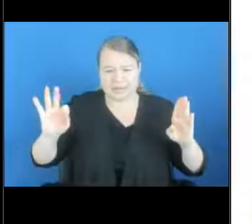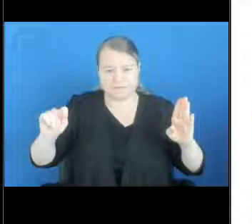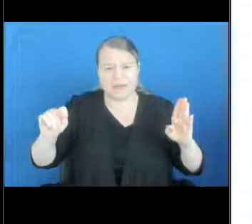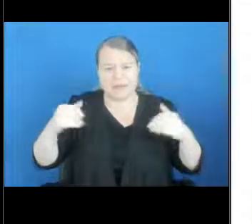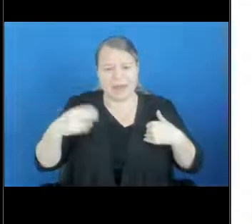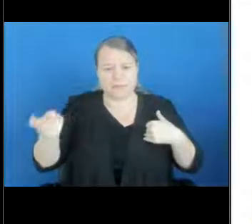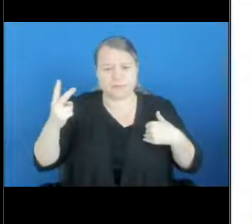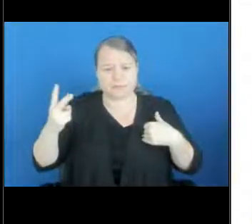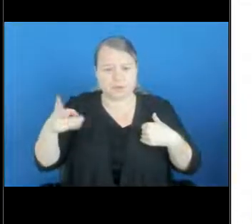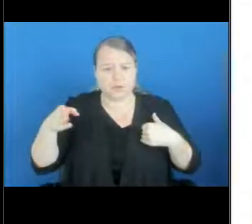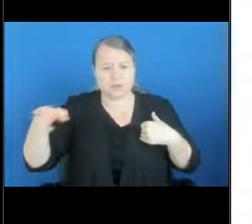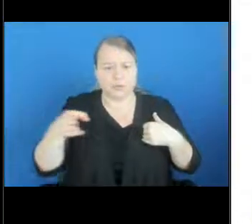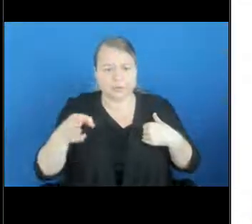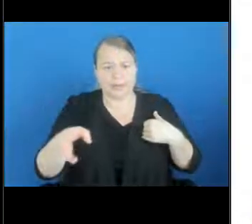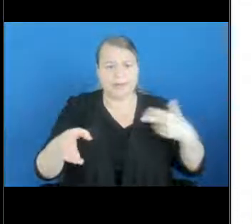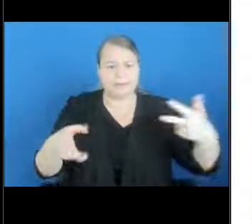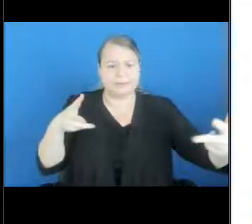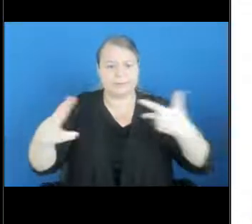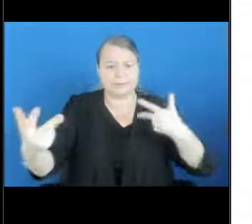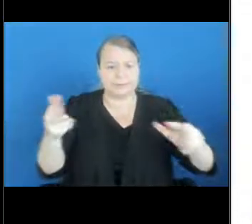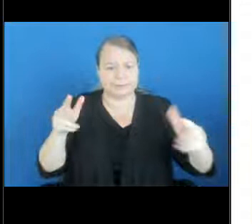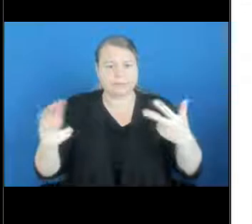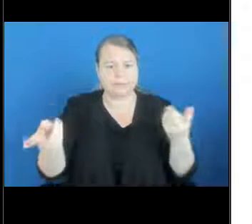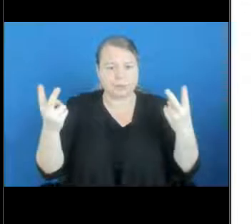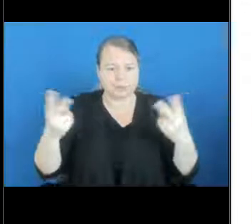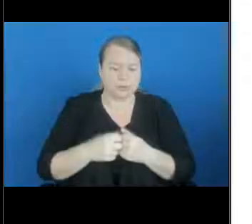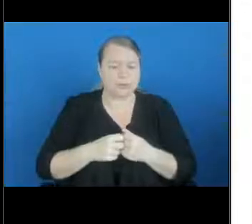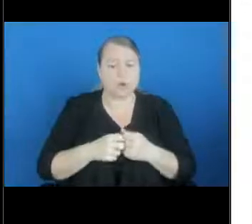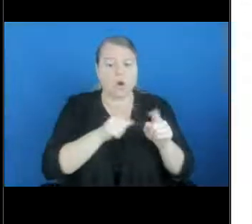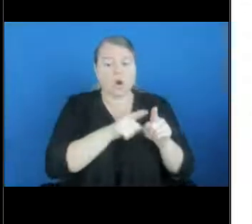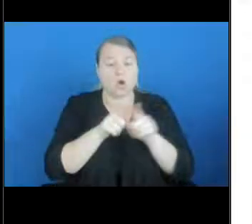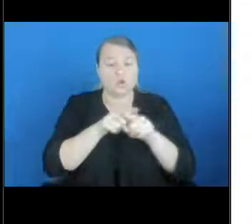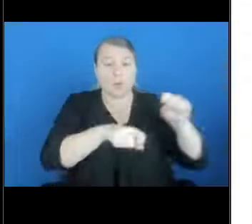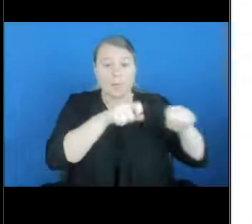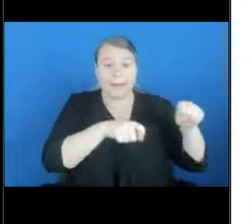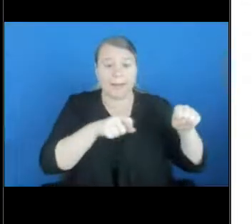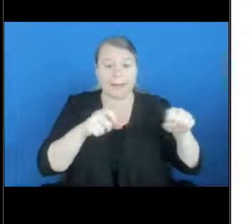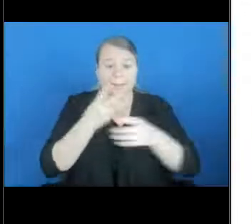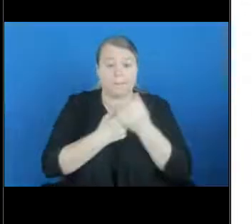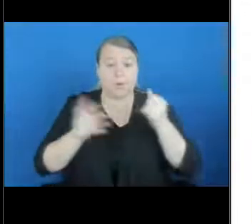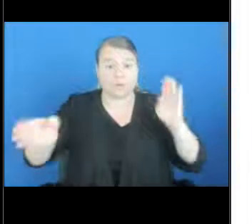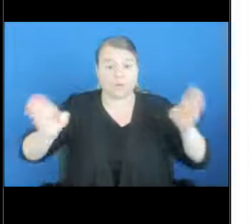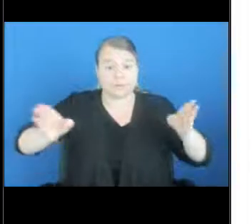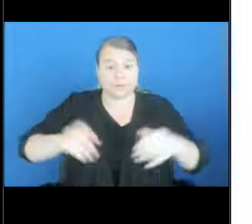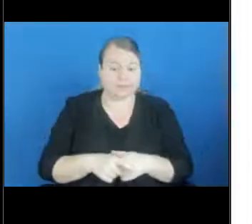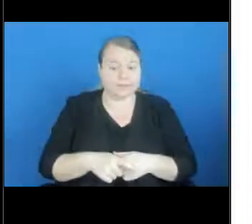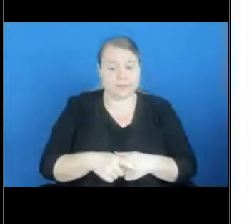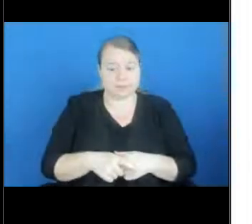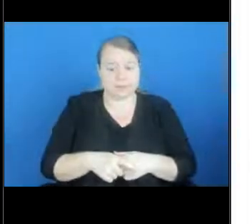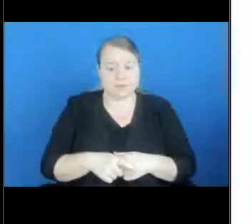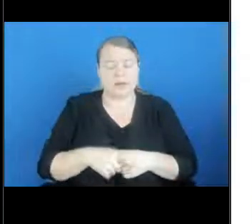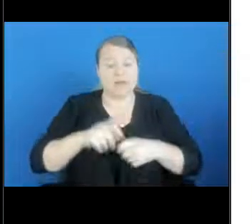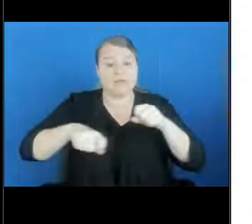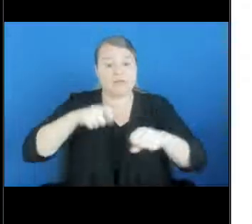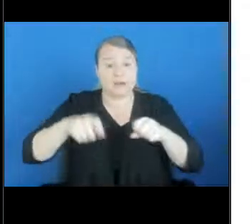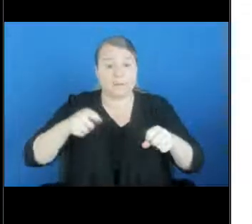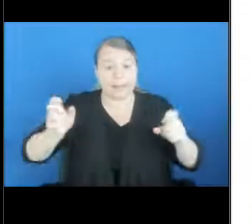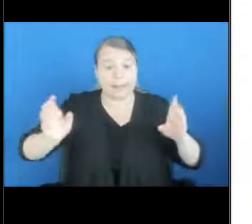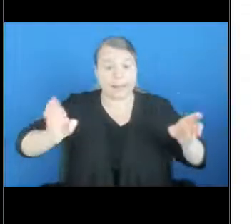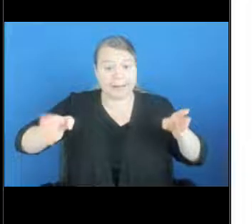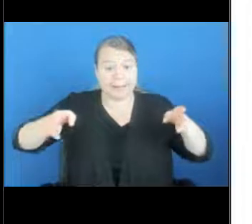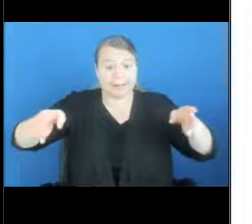a raised median, and bicycle and pedestrian facilities on both sides. The on-road bike lanes shown in the initial public information meeting